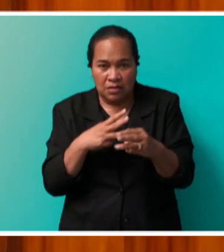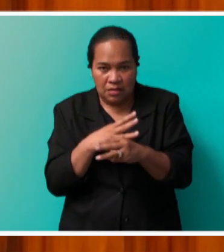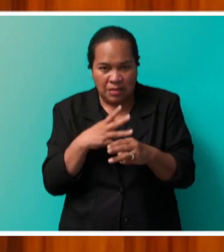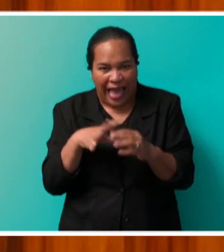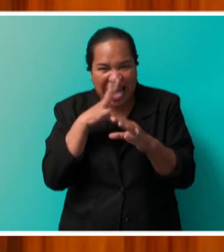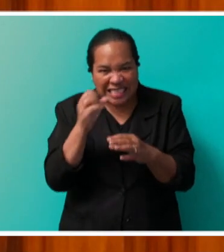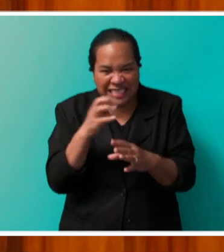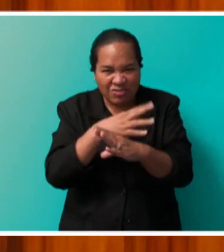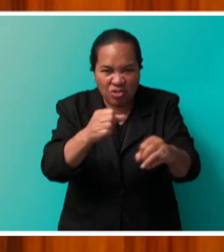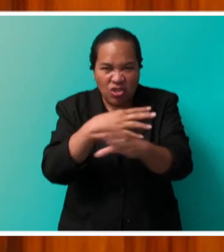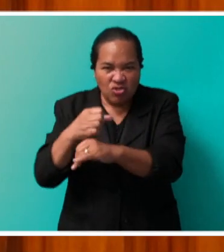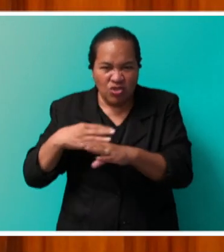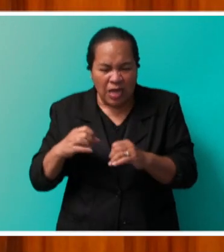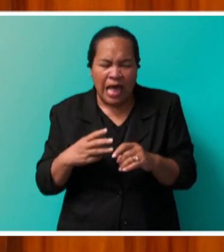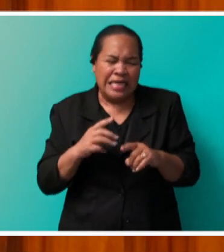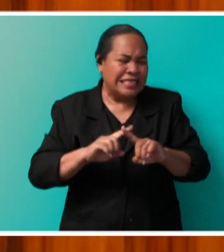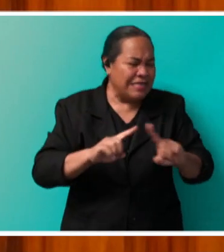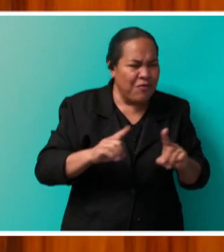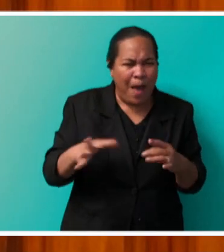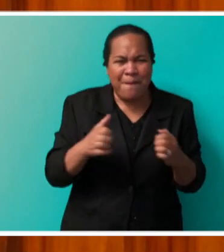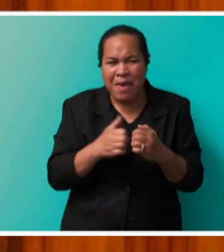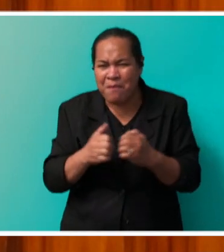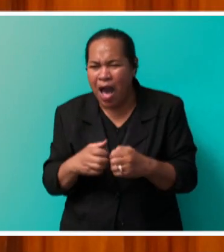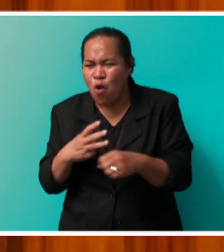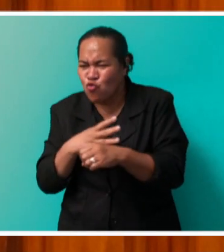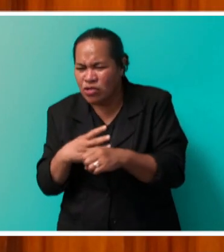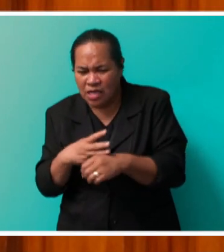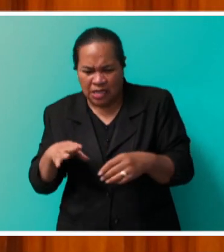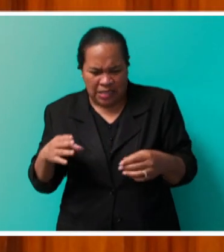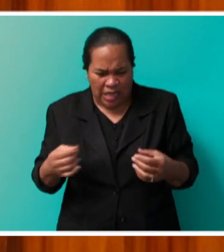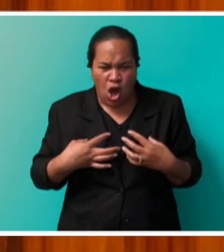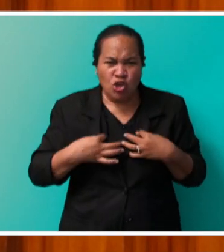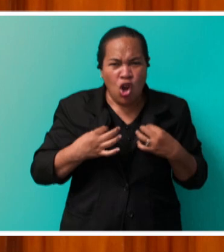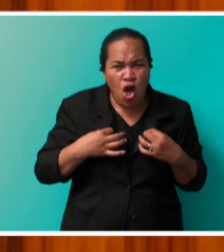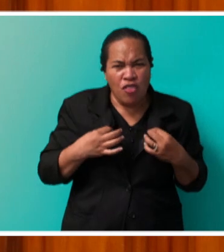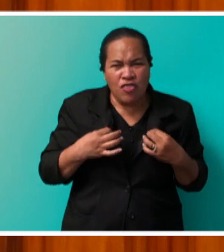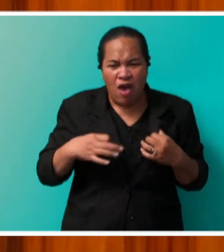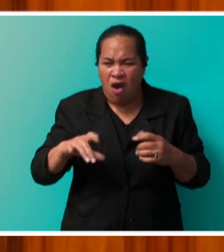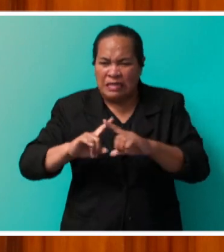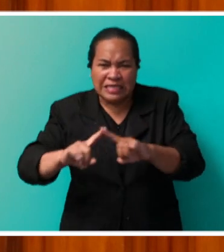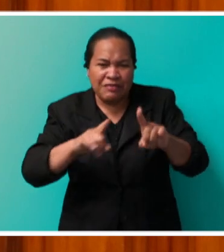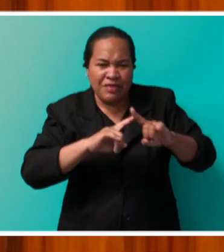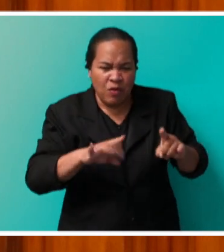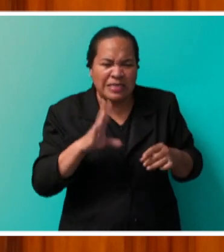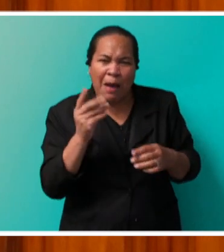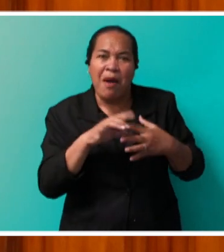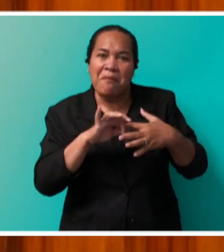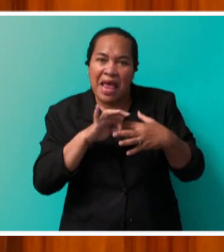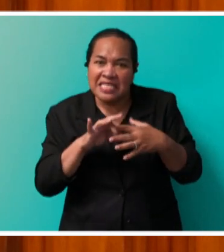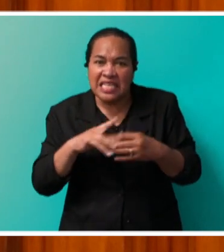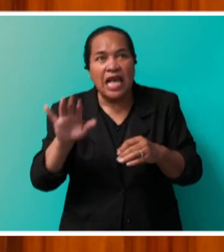timbers, wooden goods, paper, cotton cloth, cotton garments, certain plastics,